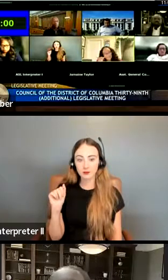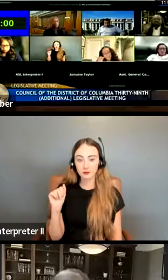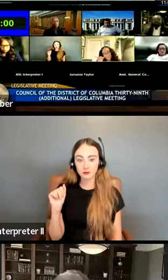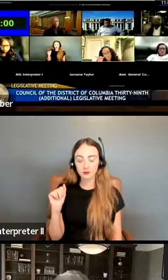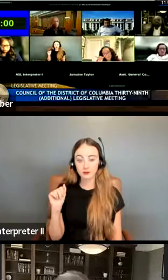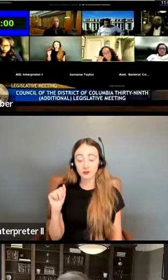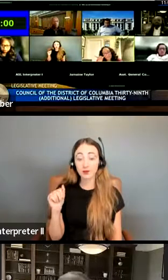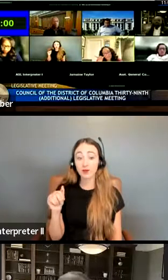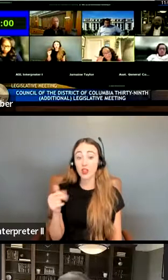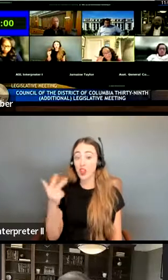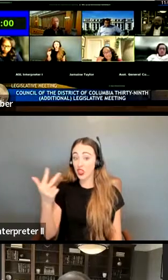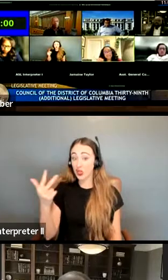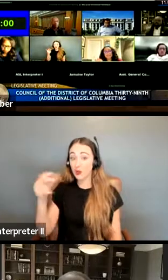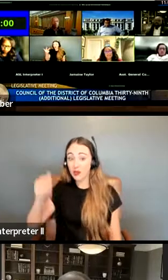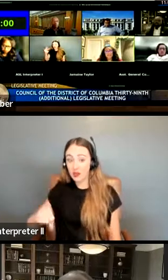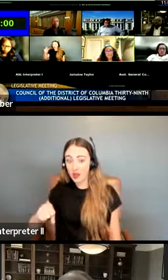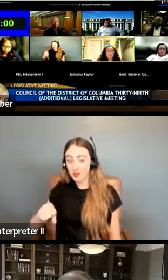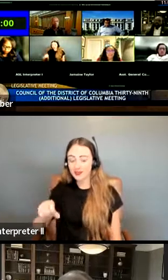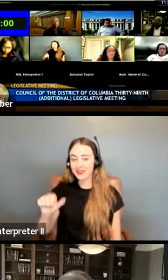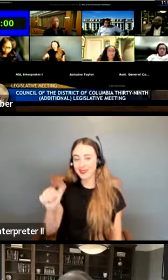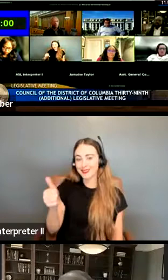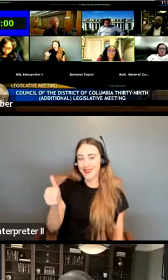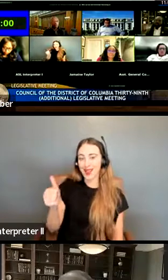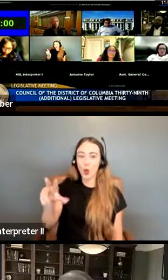Mr. Chairman, there are 3 yeses and 10 nos.